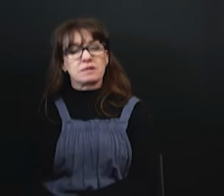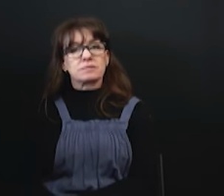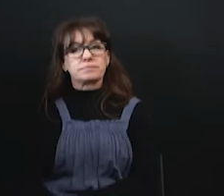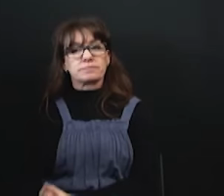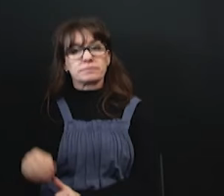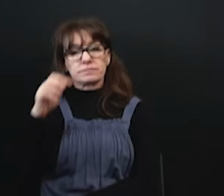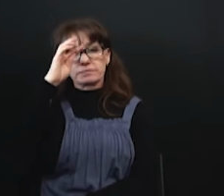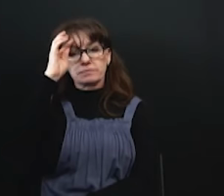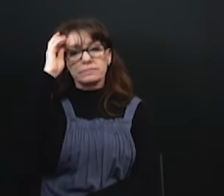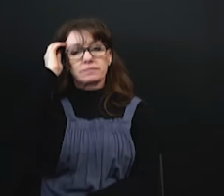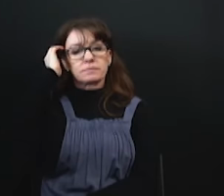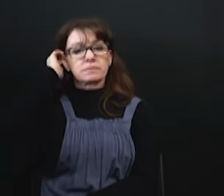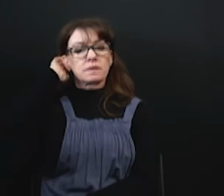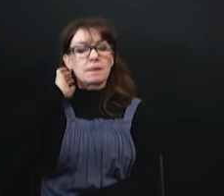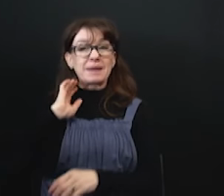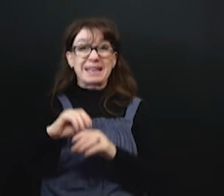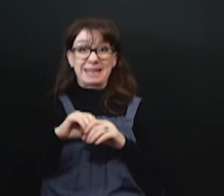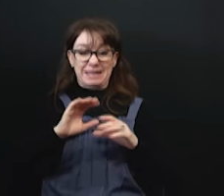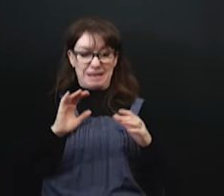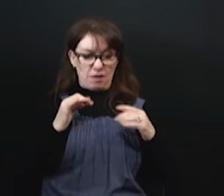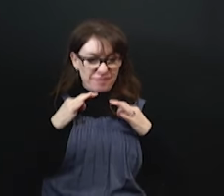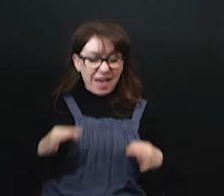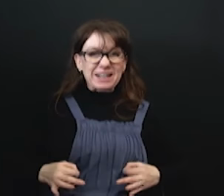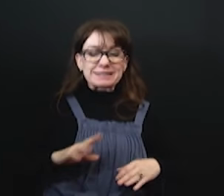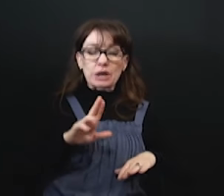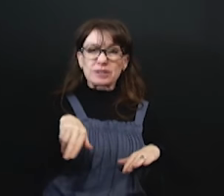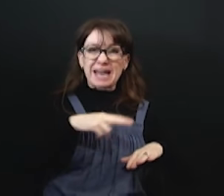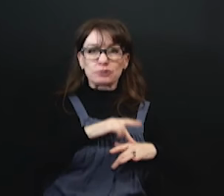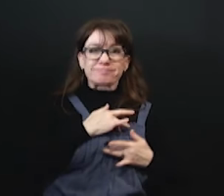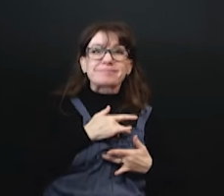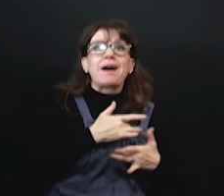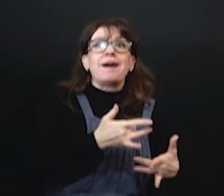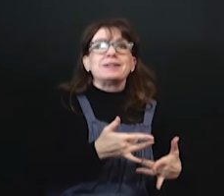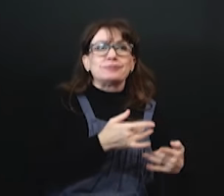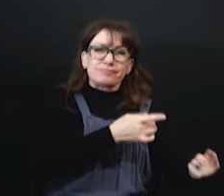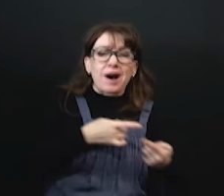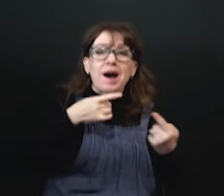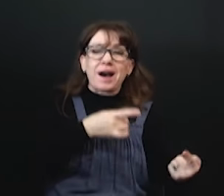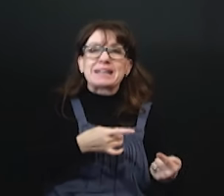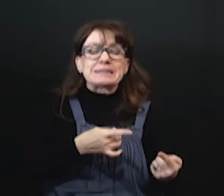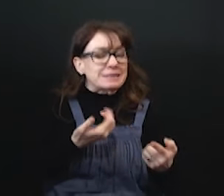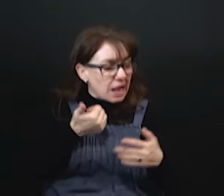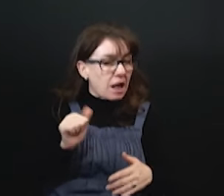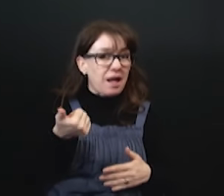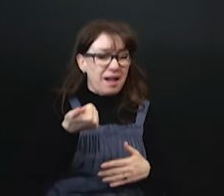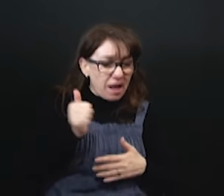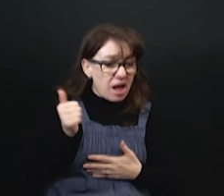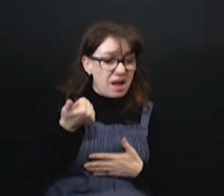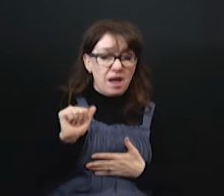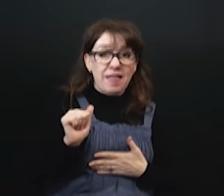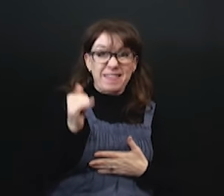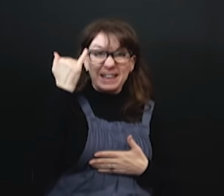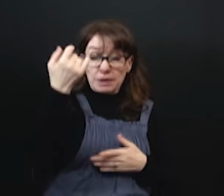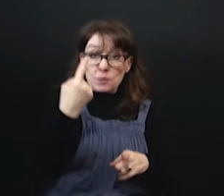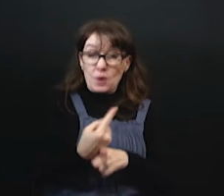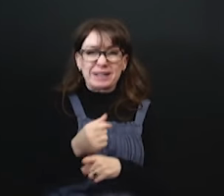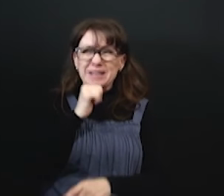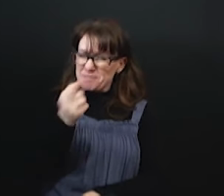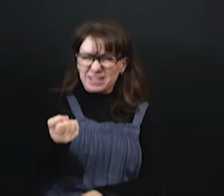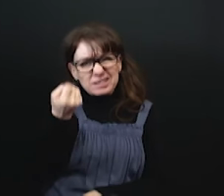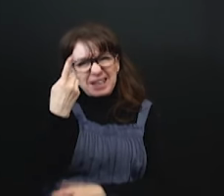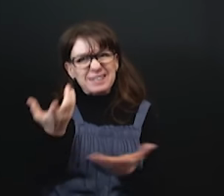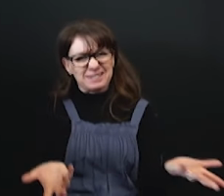But in our flesh, in our natural tendency to fight, we fight this idea, don't we? It doesn't make any sense.